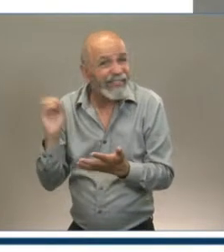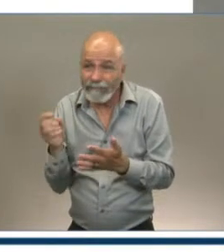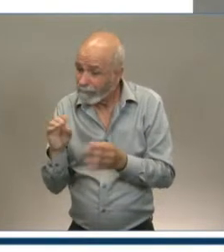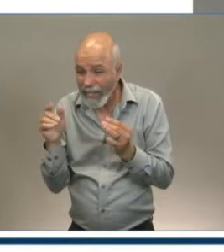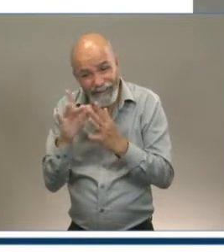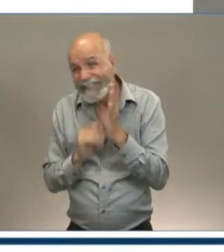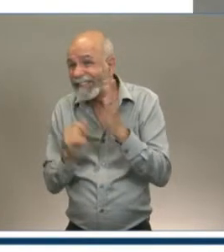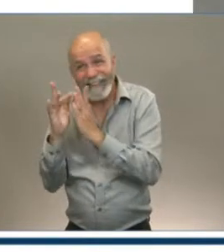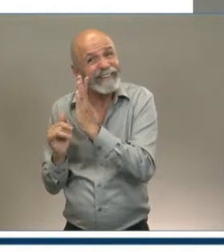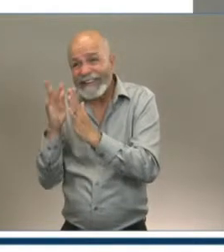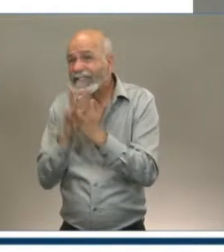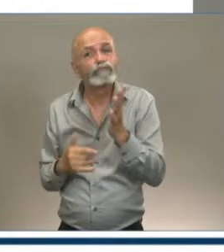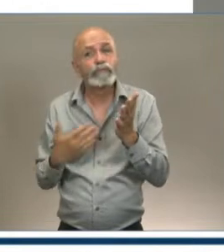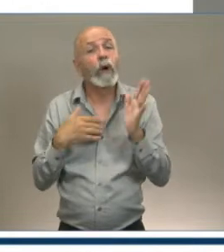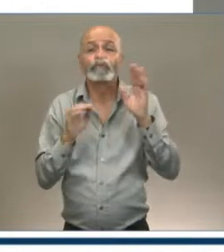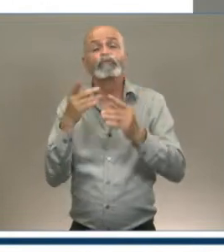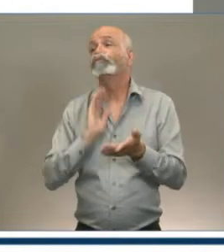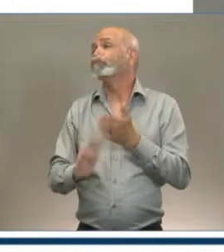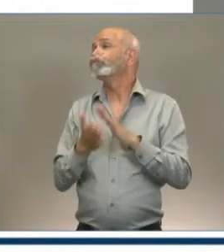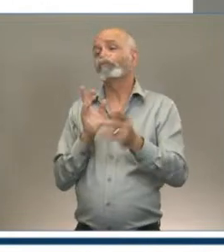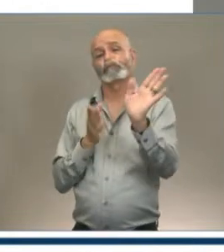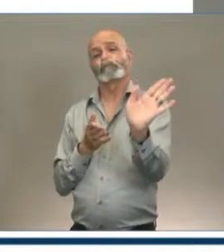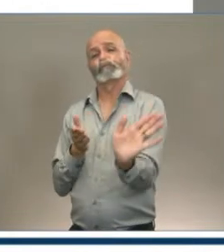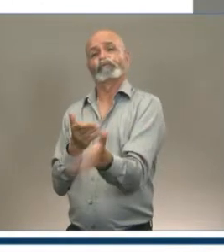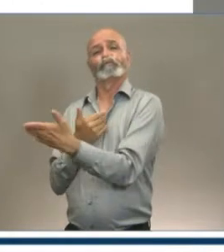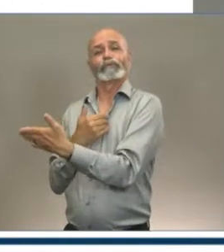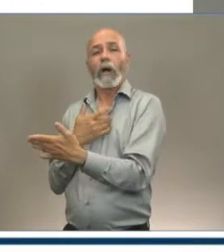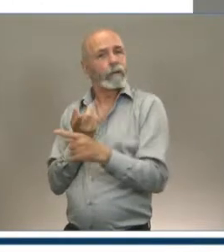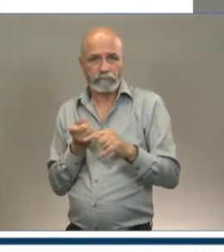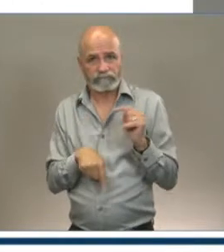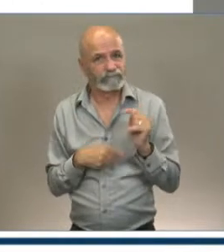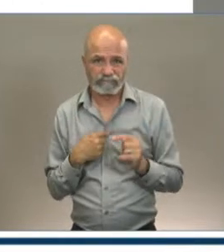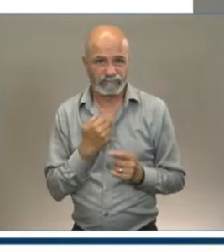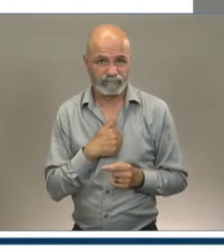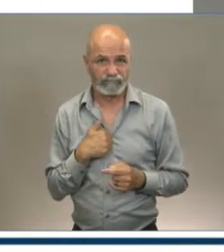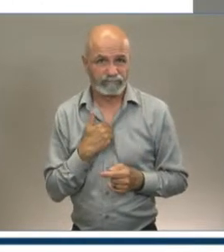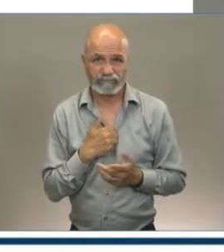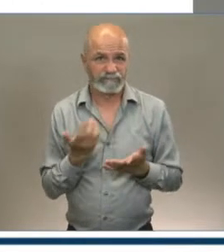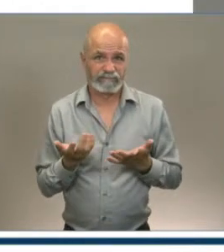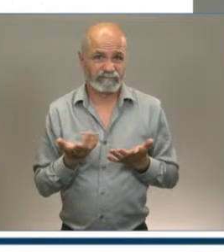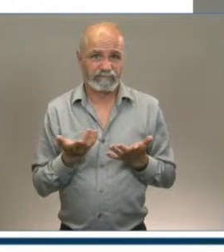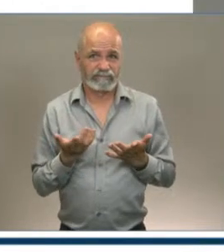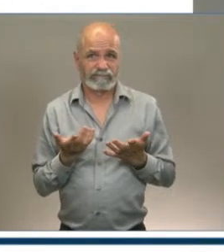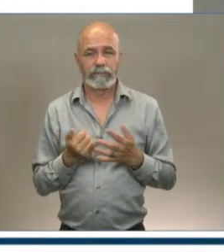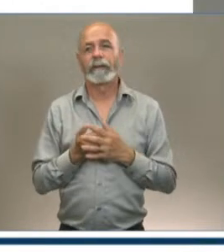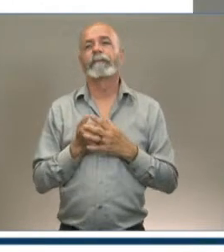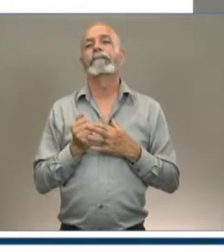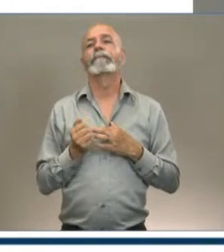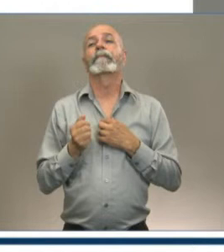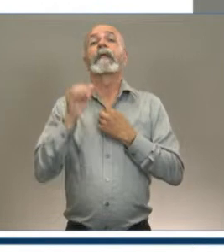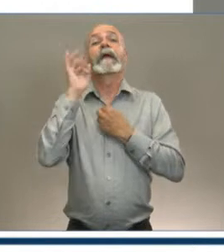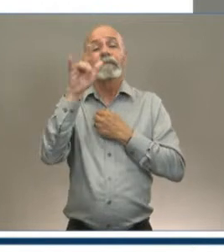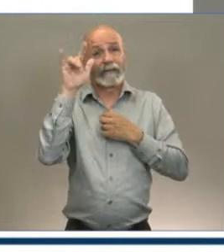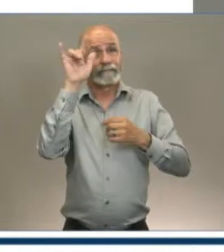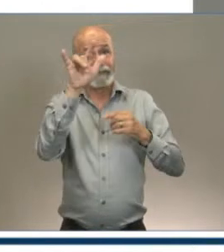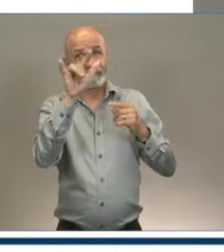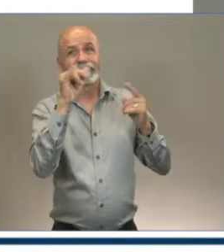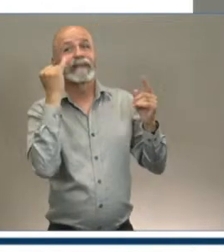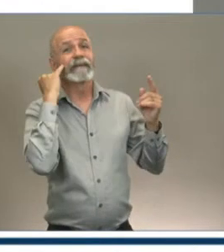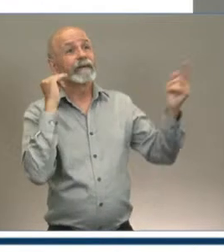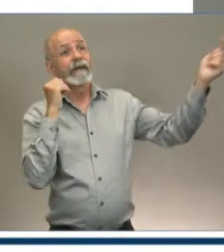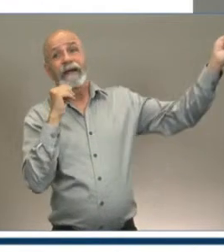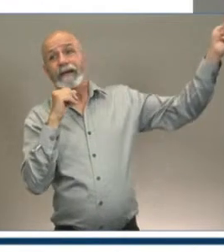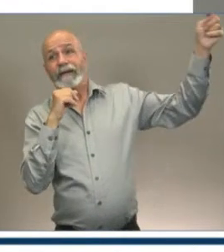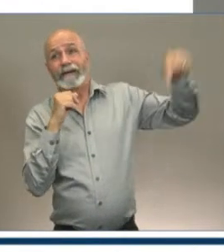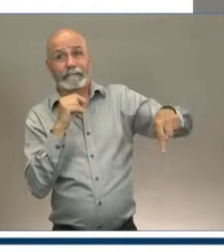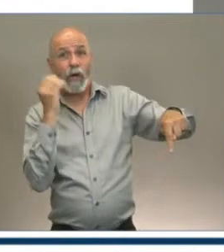can't just let them move on. So that what we do is we get them, and at the airport, it's into the Alt Hotel, and